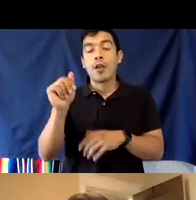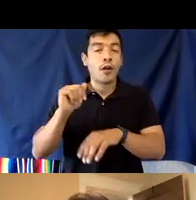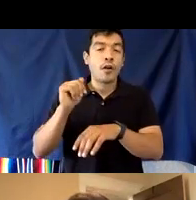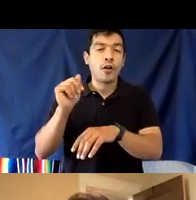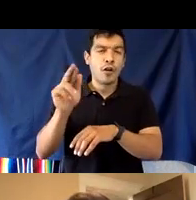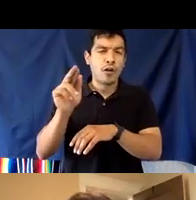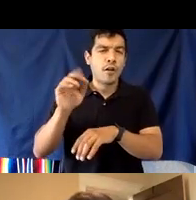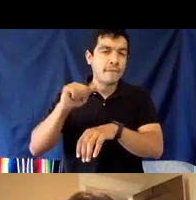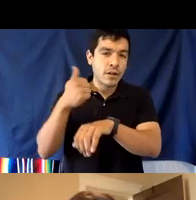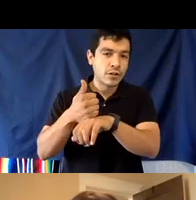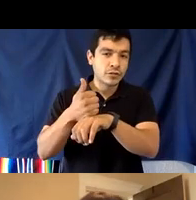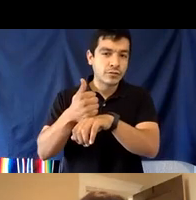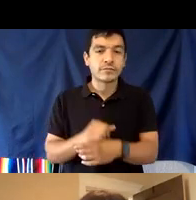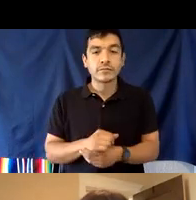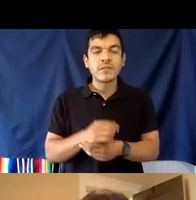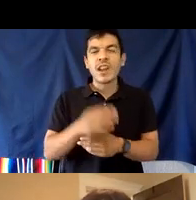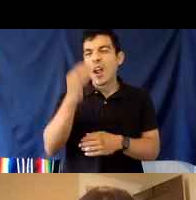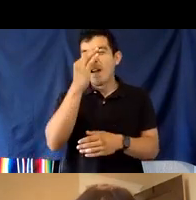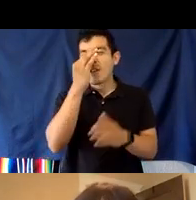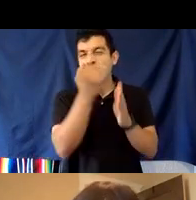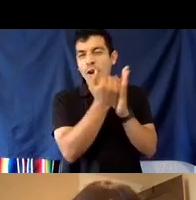Just a couple of housekeeping notes.